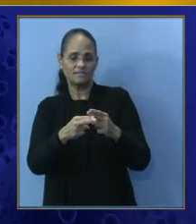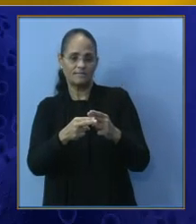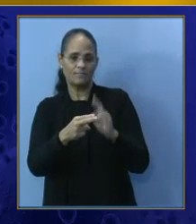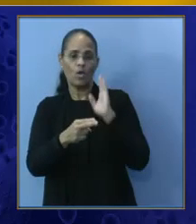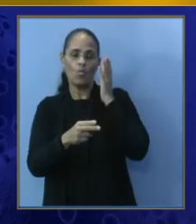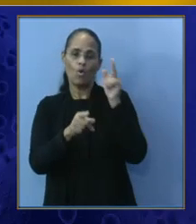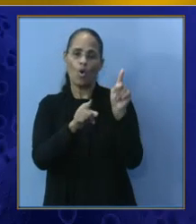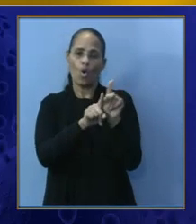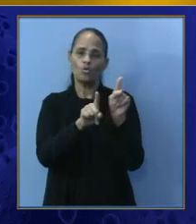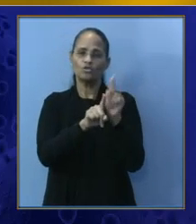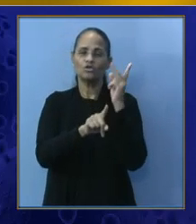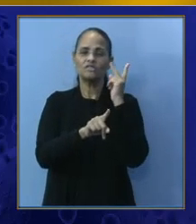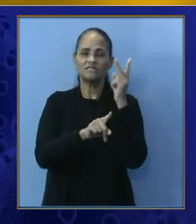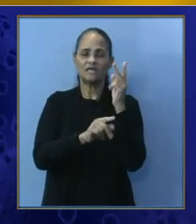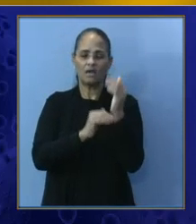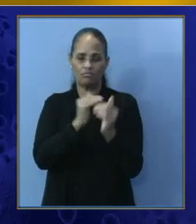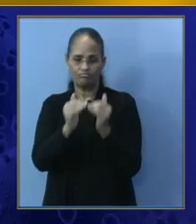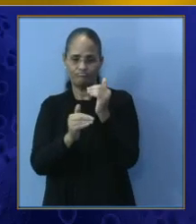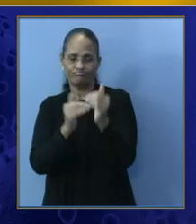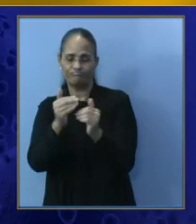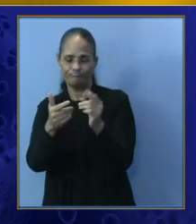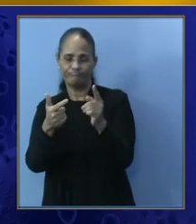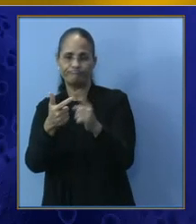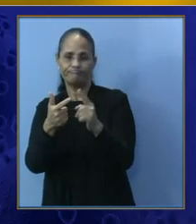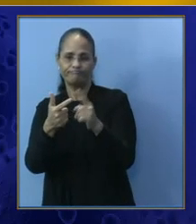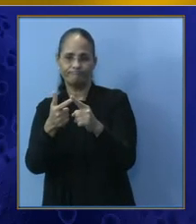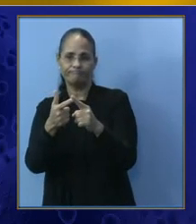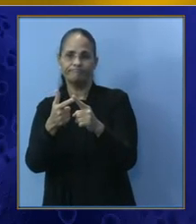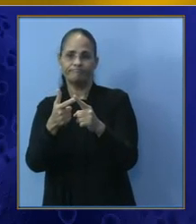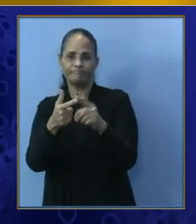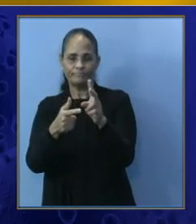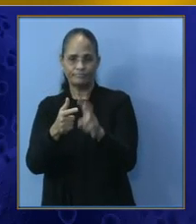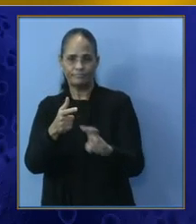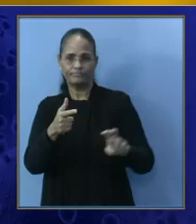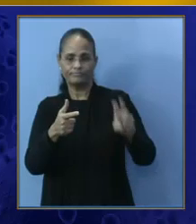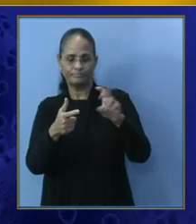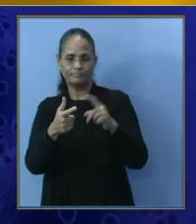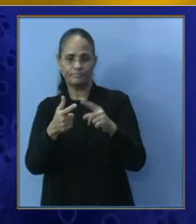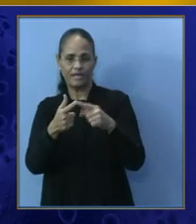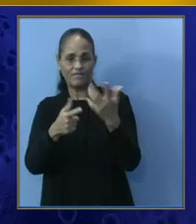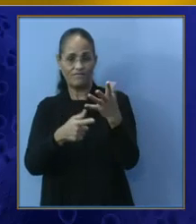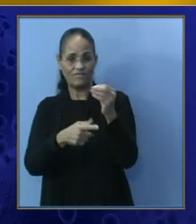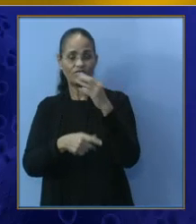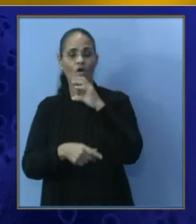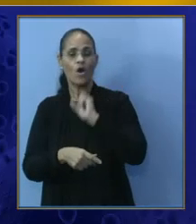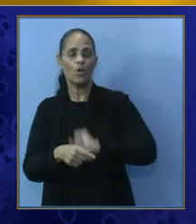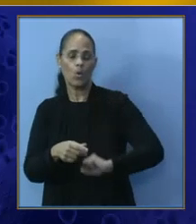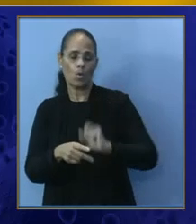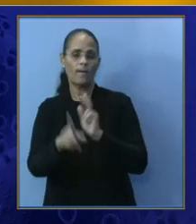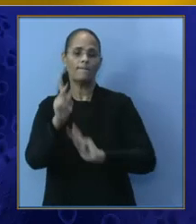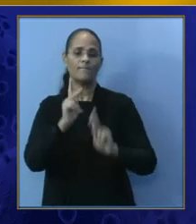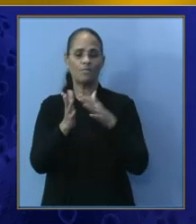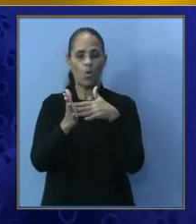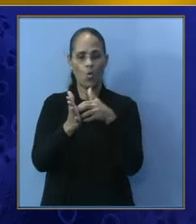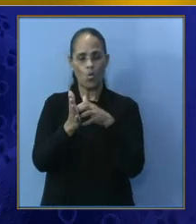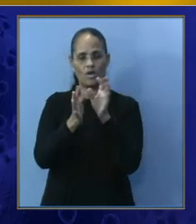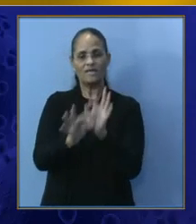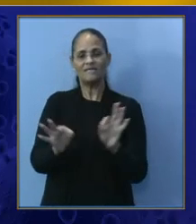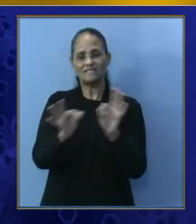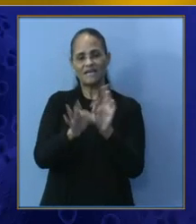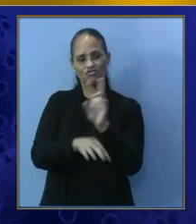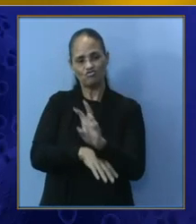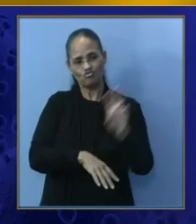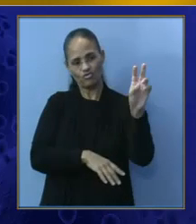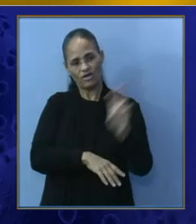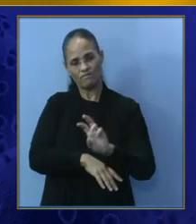will also see us moving into Phase 2, which is persons 50 and older and vulnerable people, essential travelers,